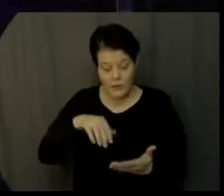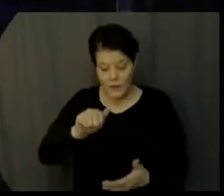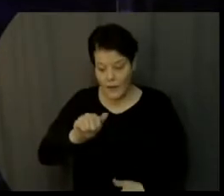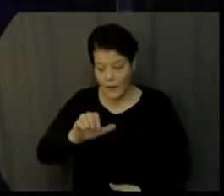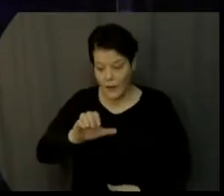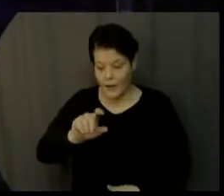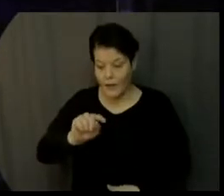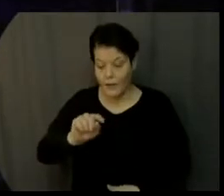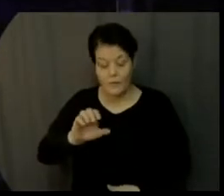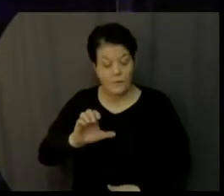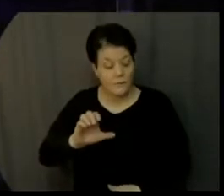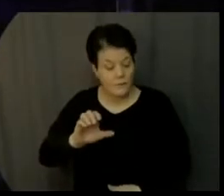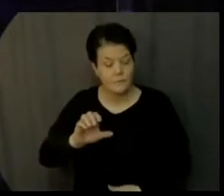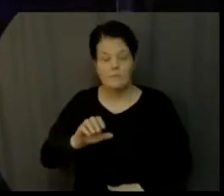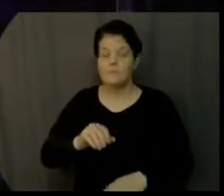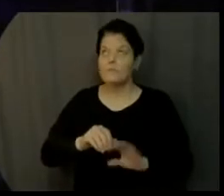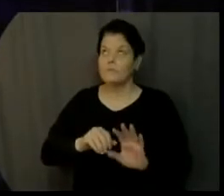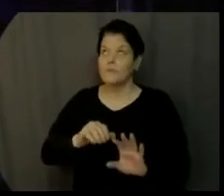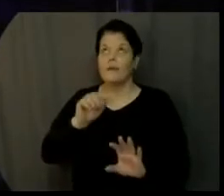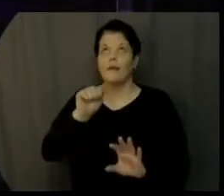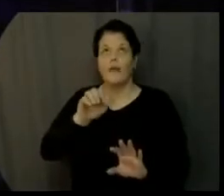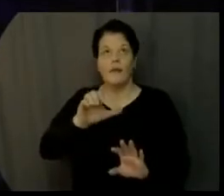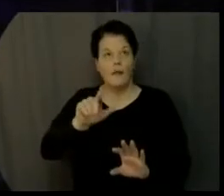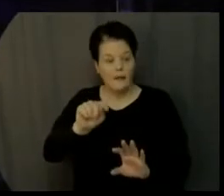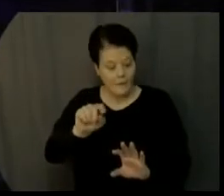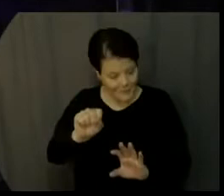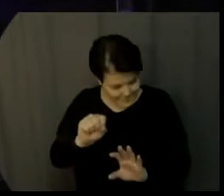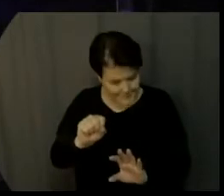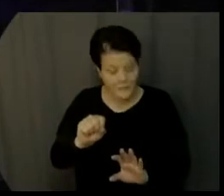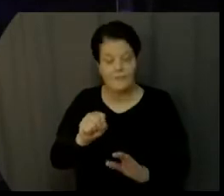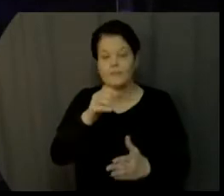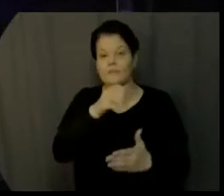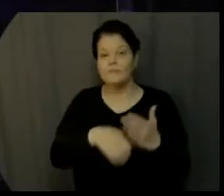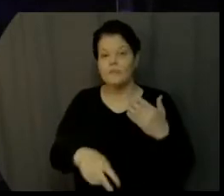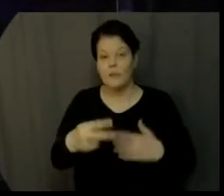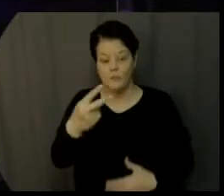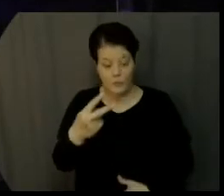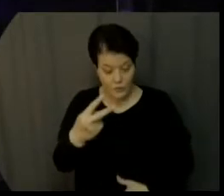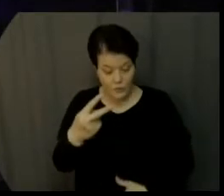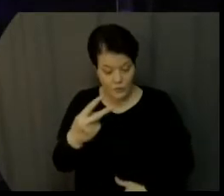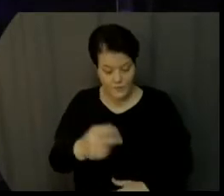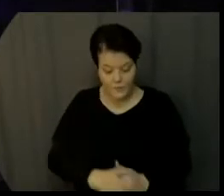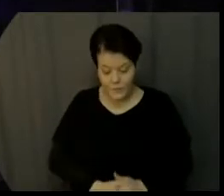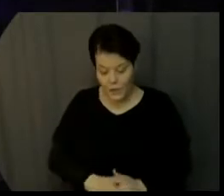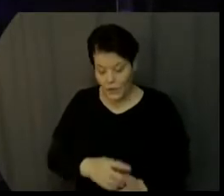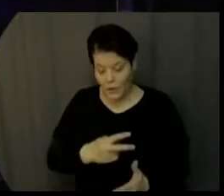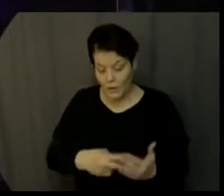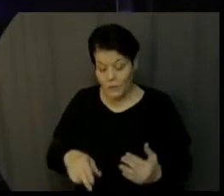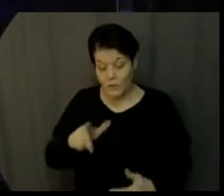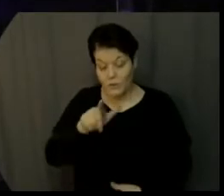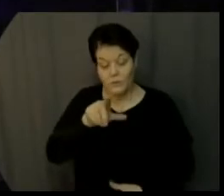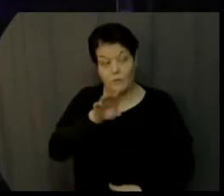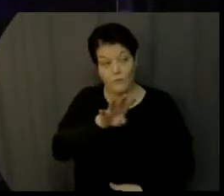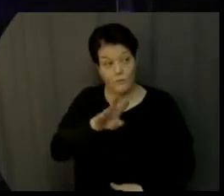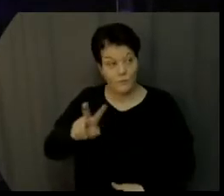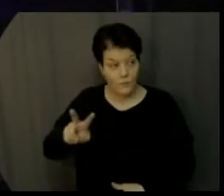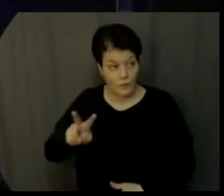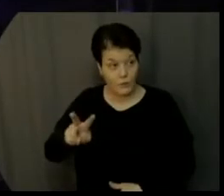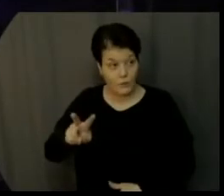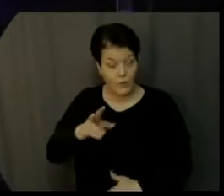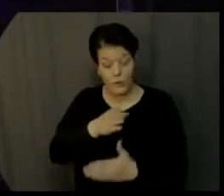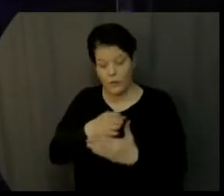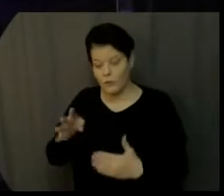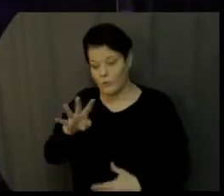And let me say this. We've been following a teaching in a book that's written